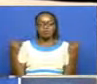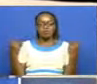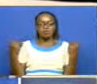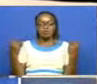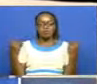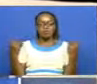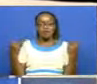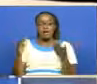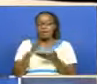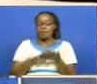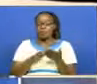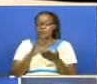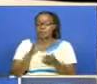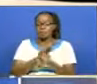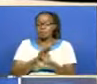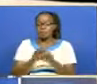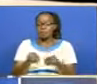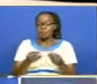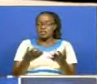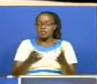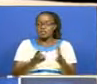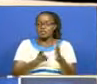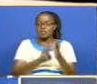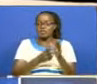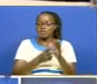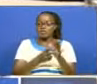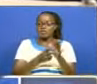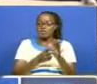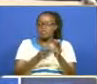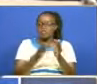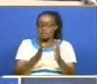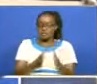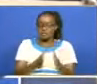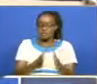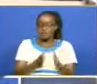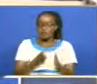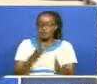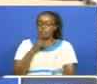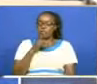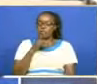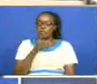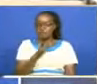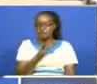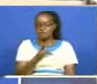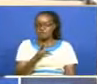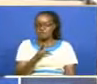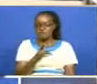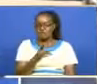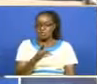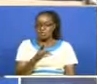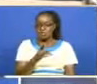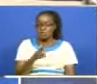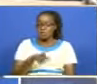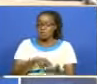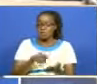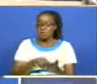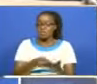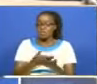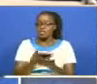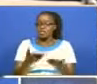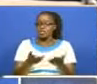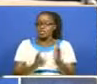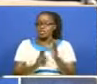and based on the promise given by Funan Construction, we are convinced that this project, the